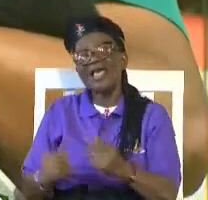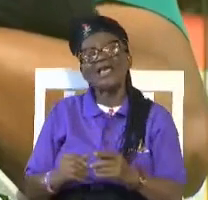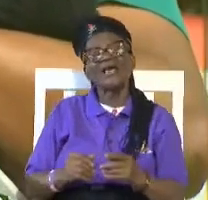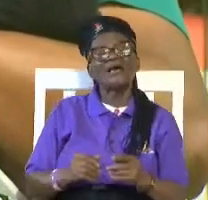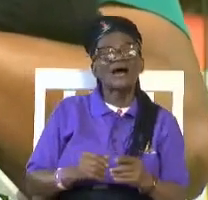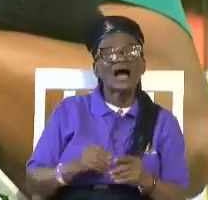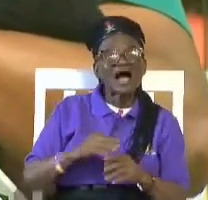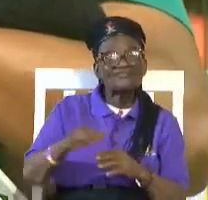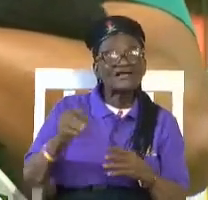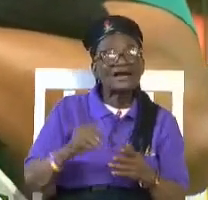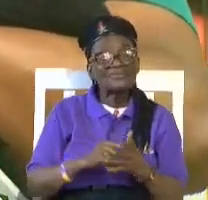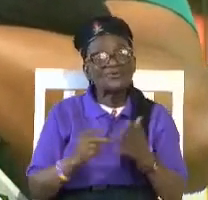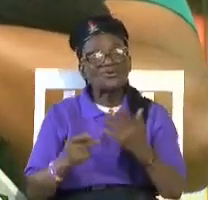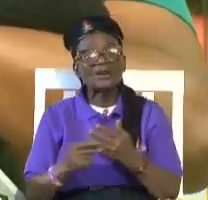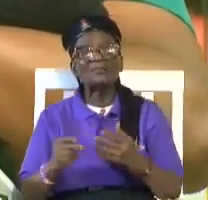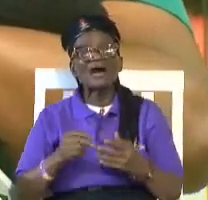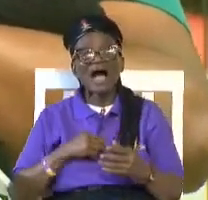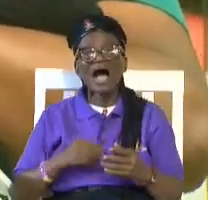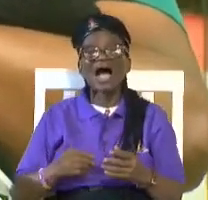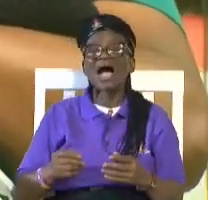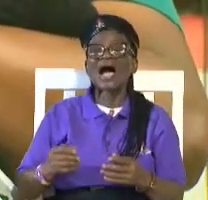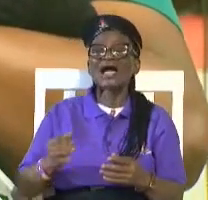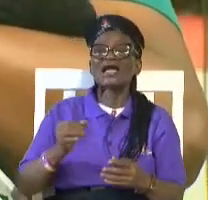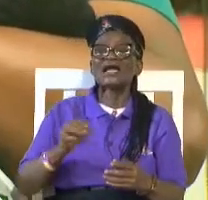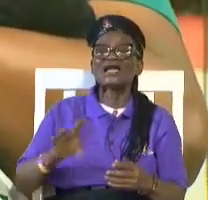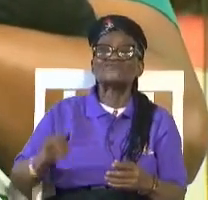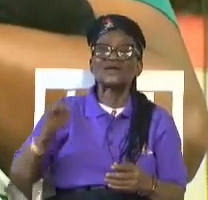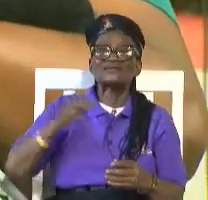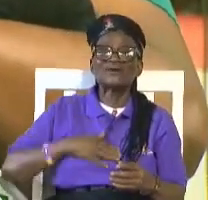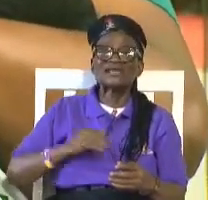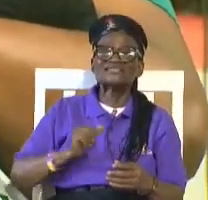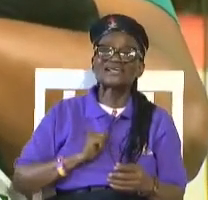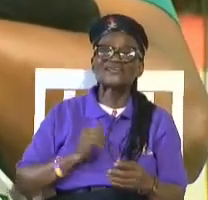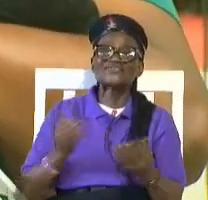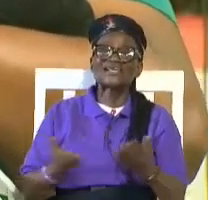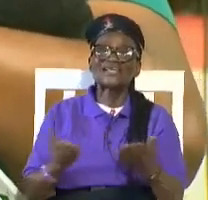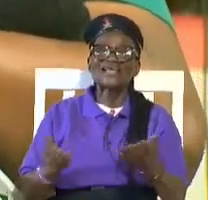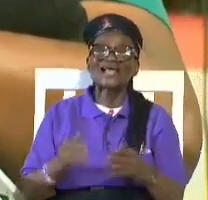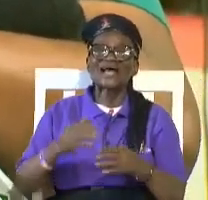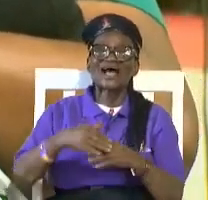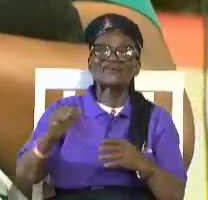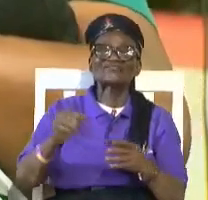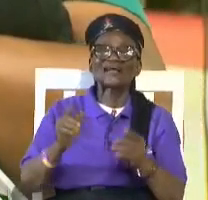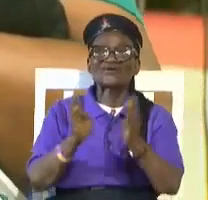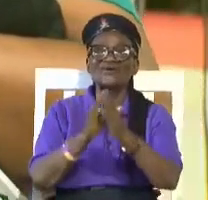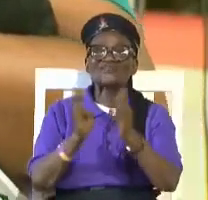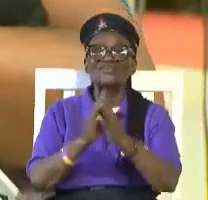I got ready. The next morning, I find myself in the camp. Then after the convention,